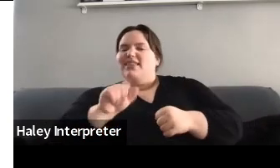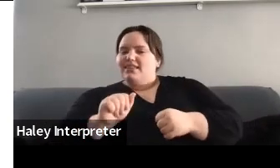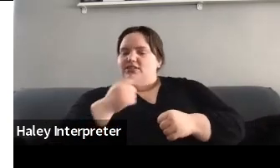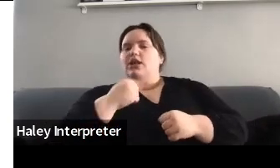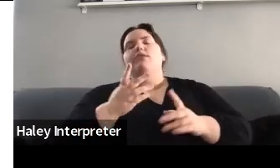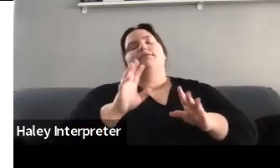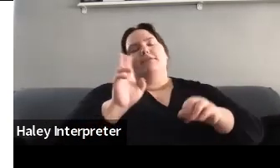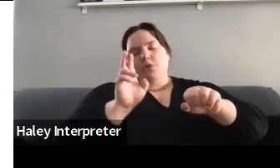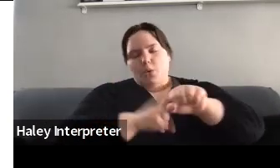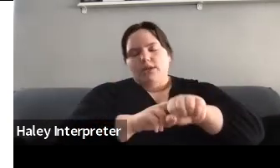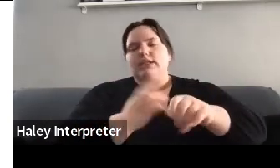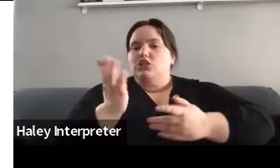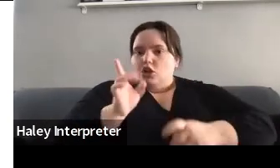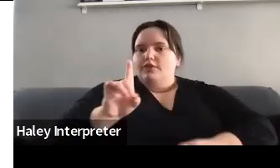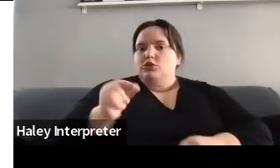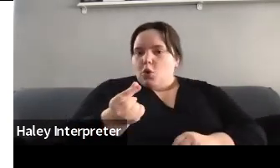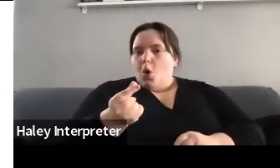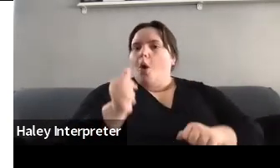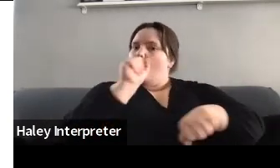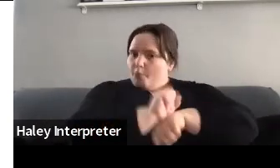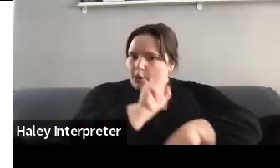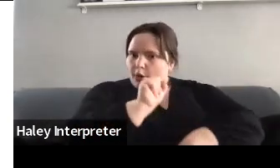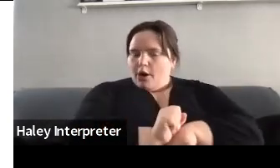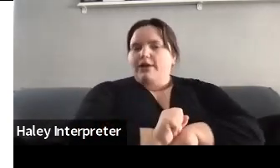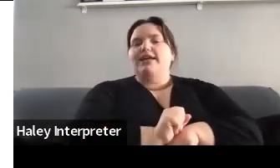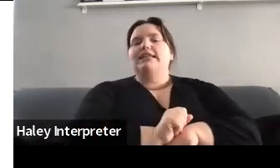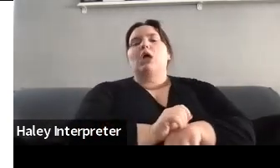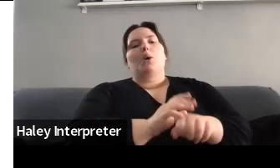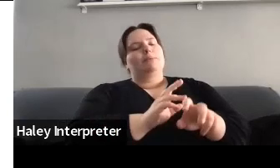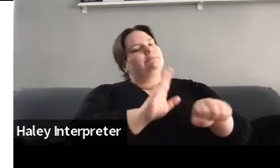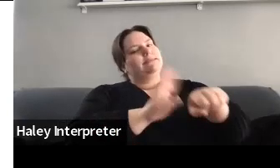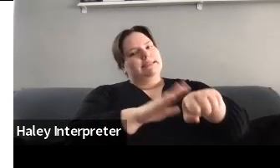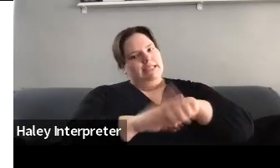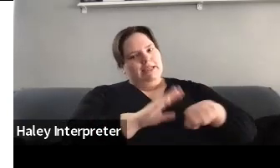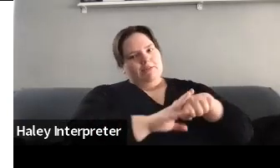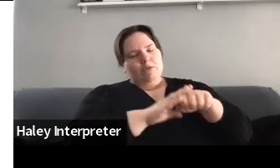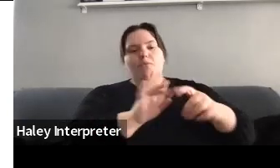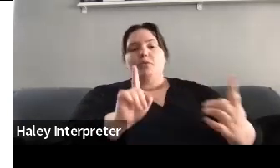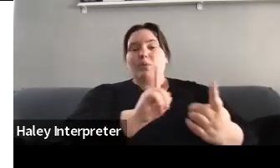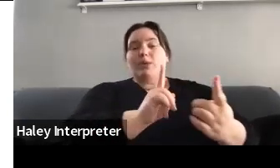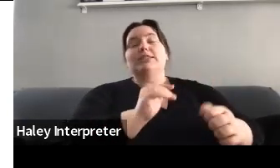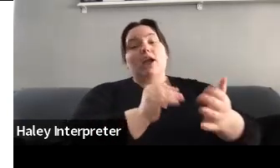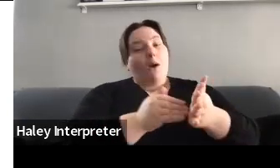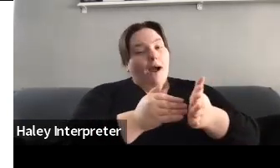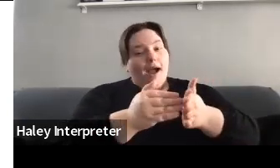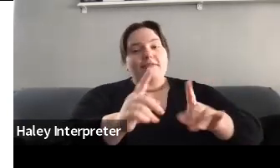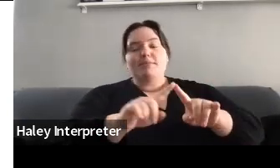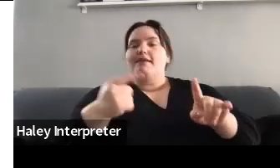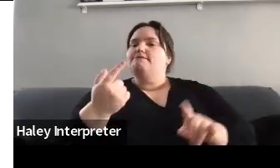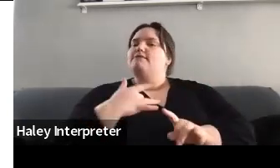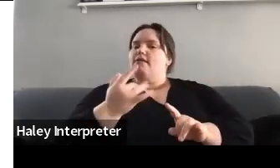caution from approaching a service dog team too often, but I think this can be applicable to